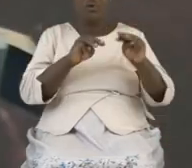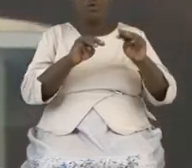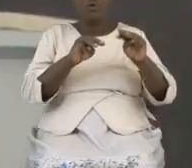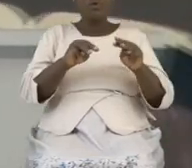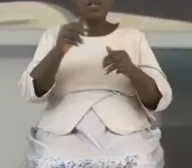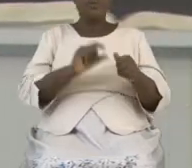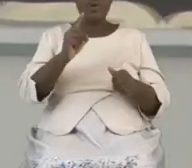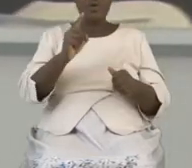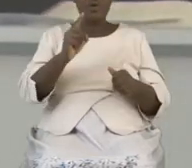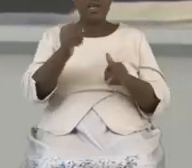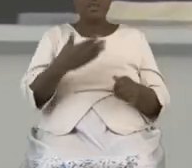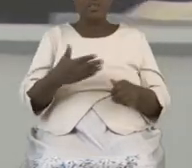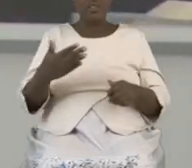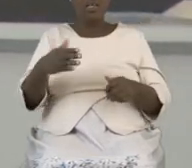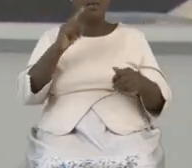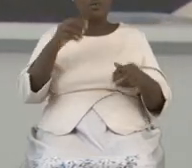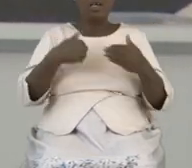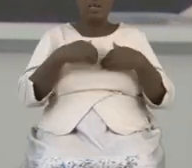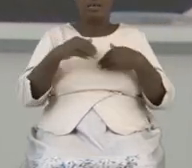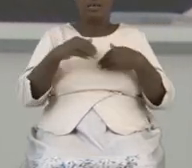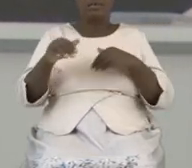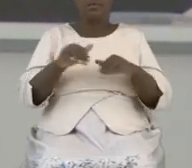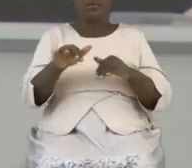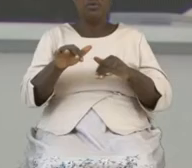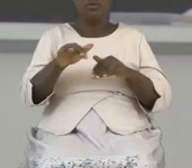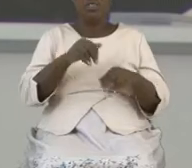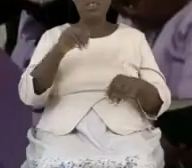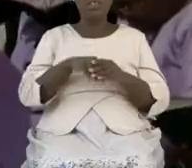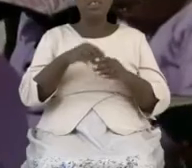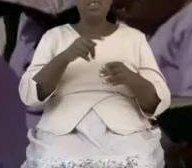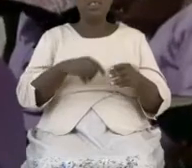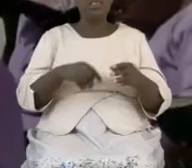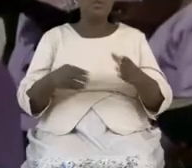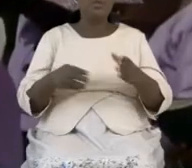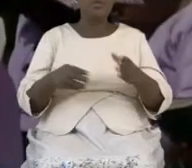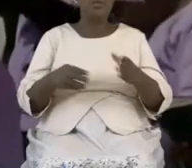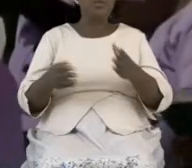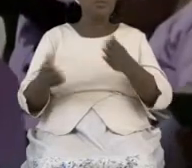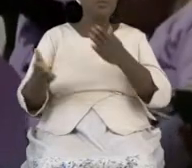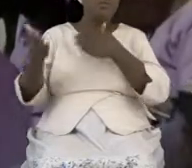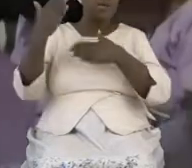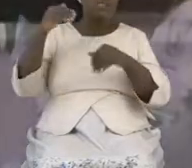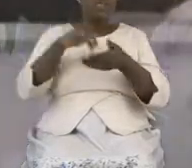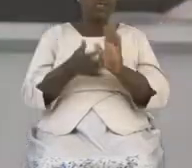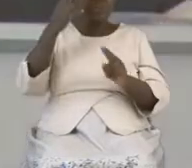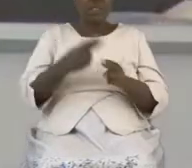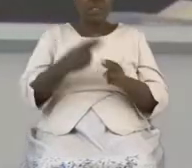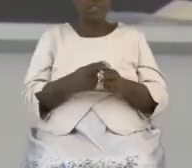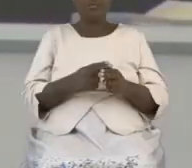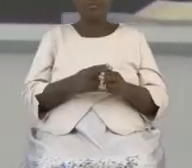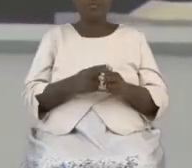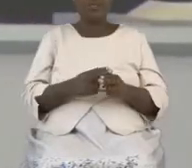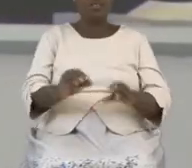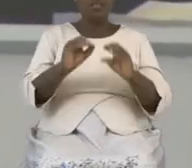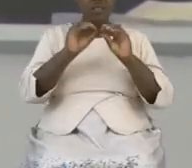everything we had been in the past in Jesus' name. Teach us your word.